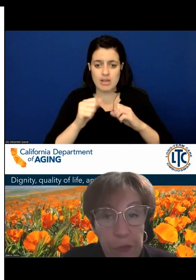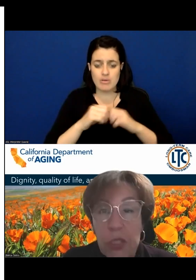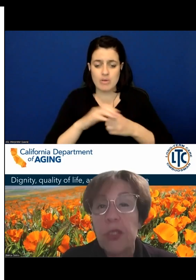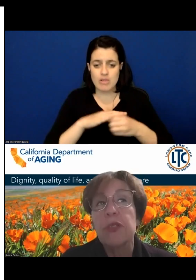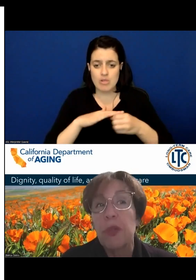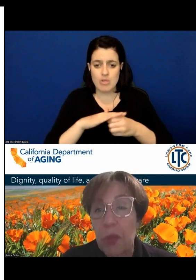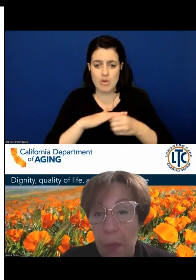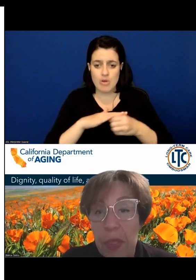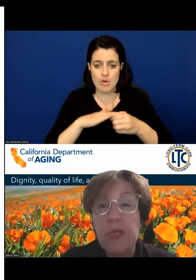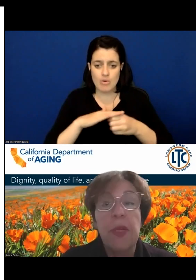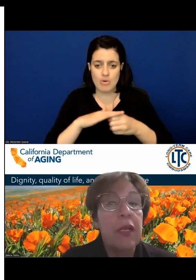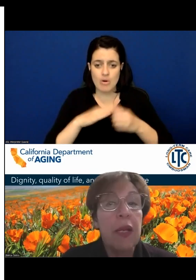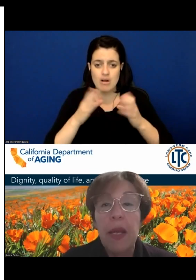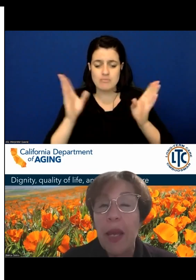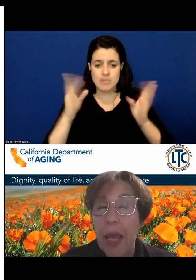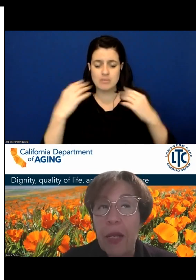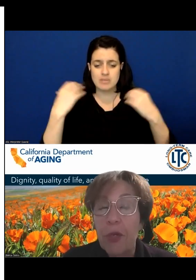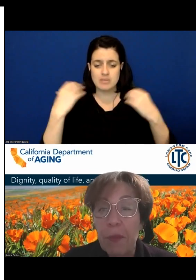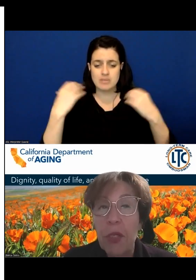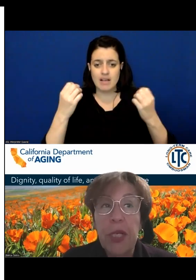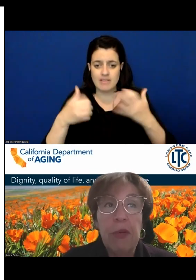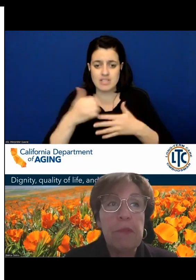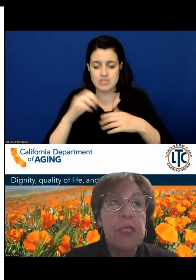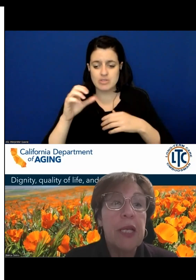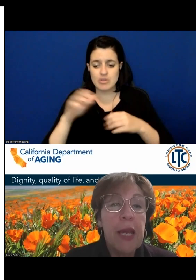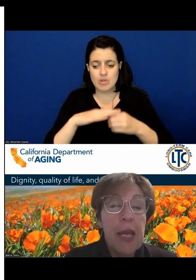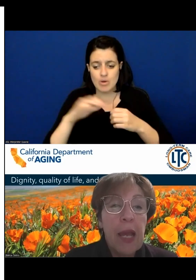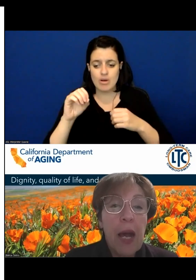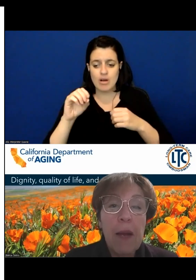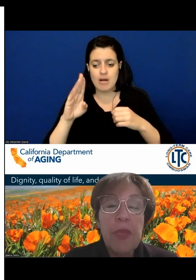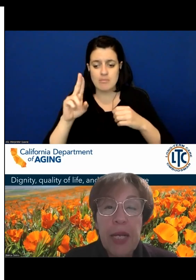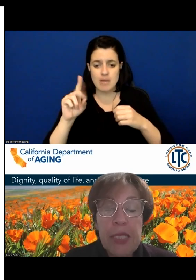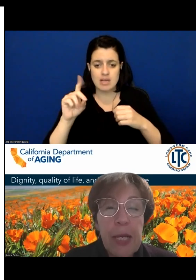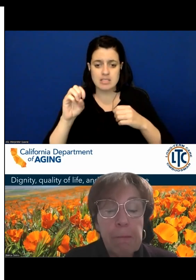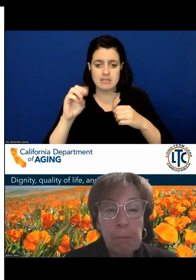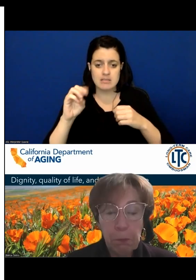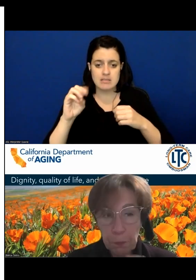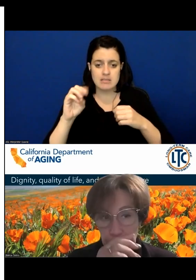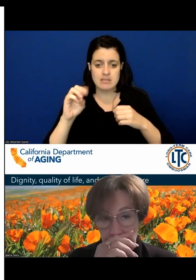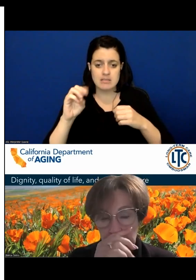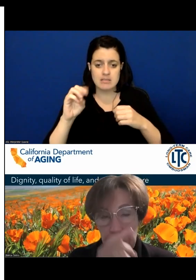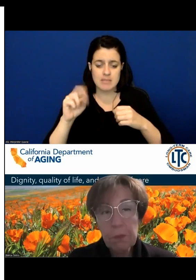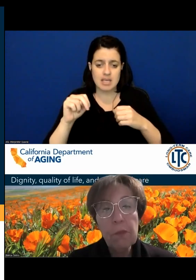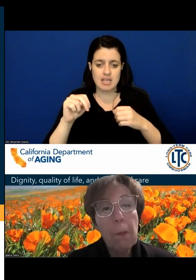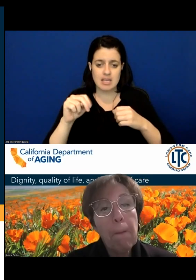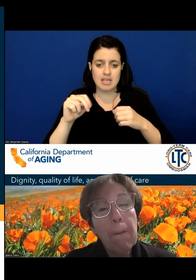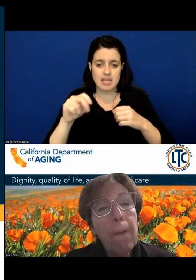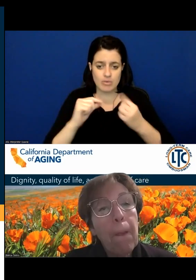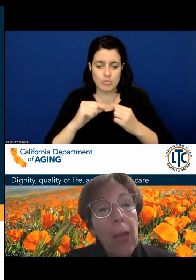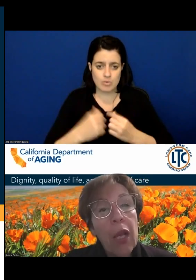health officials, local ombudsmen, and other community groups. The next slide.